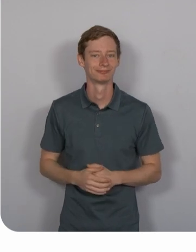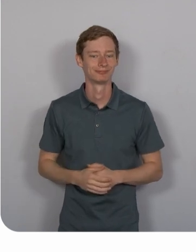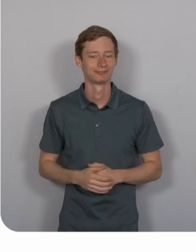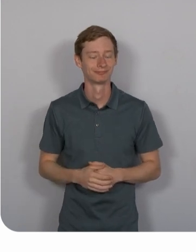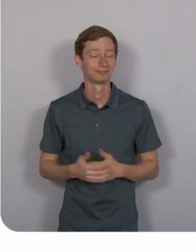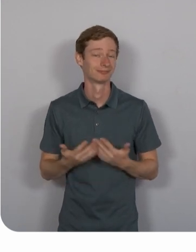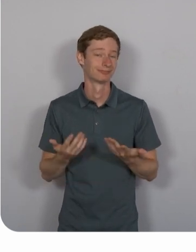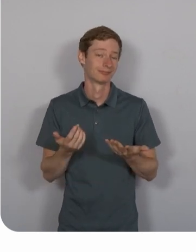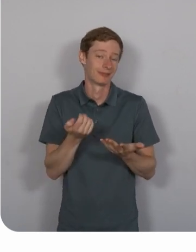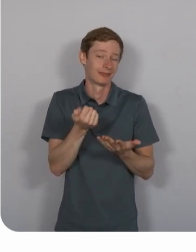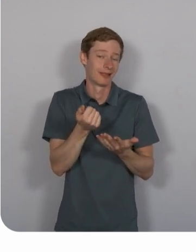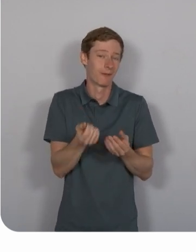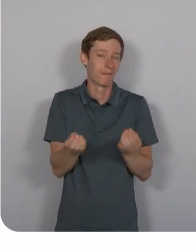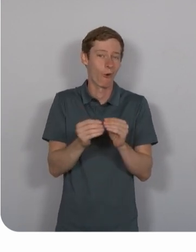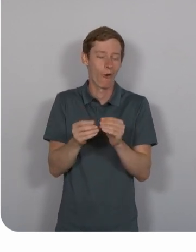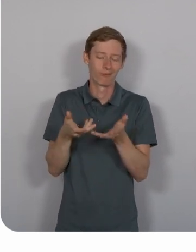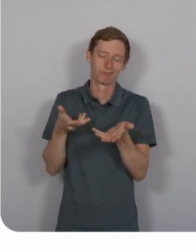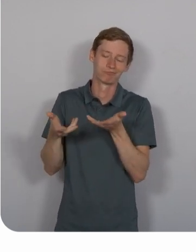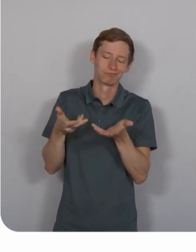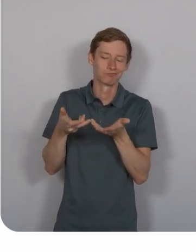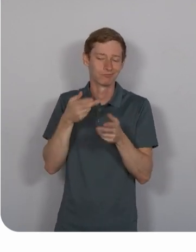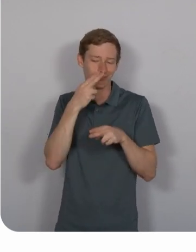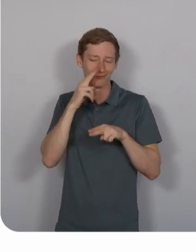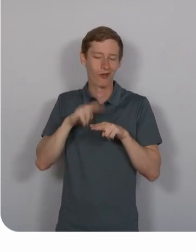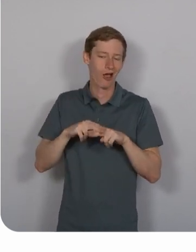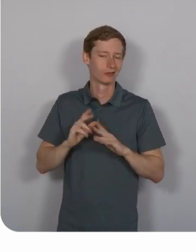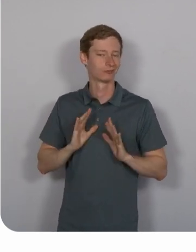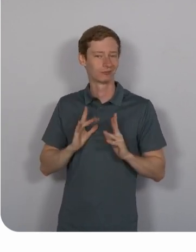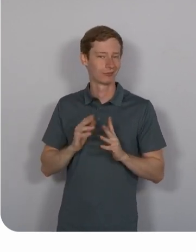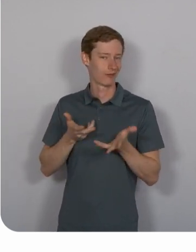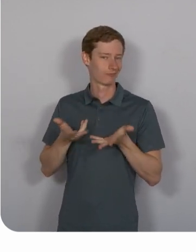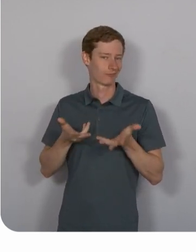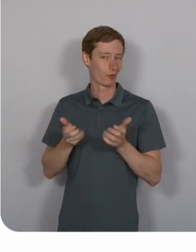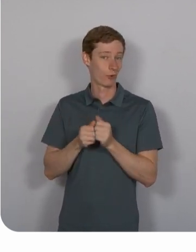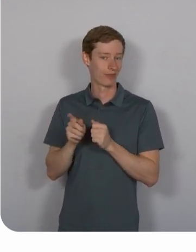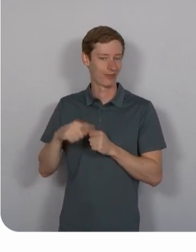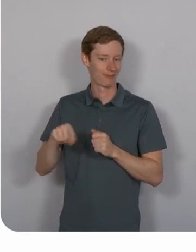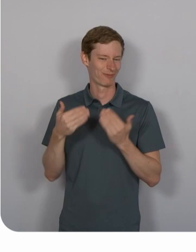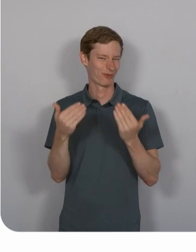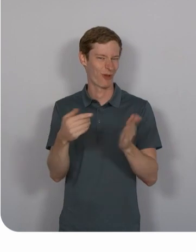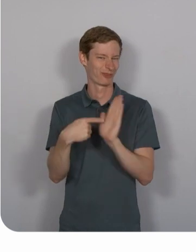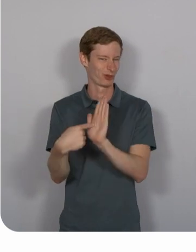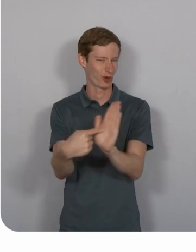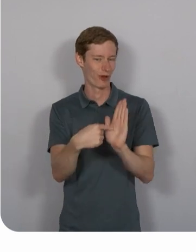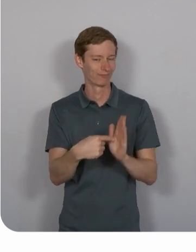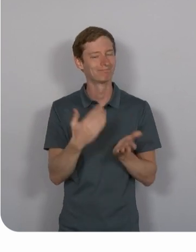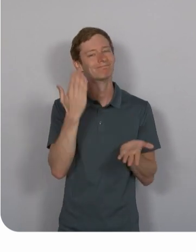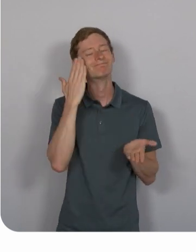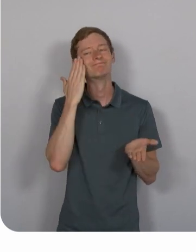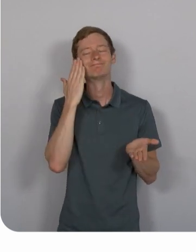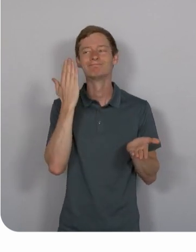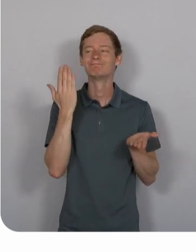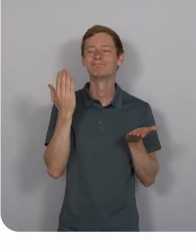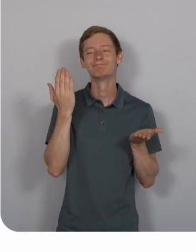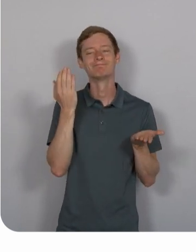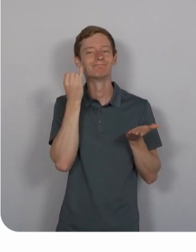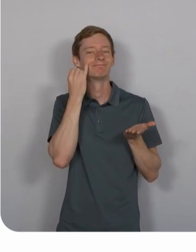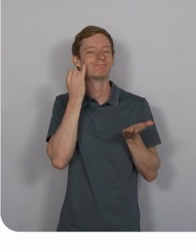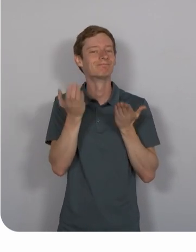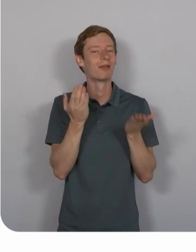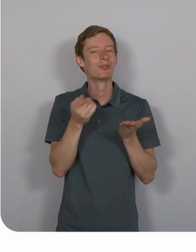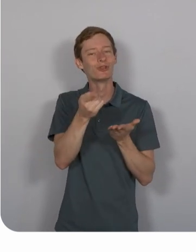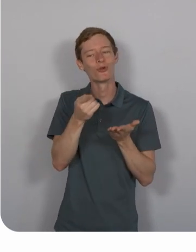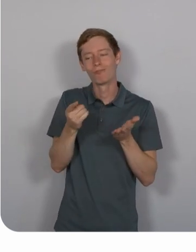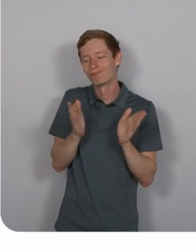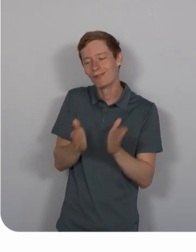just a little more interactive and fun to play with. So let's check this out. So let's say you're planning dinner. You got Max